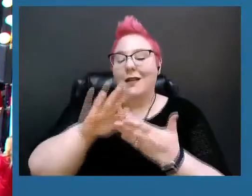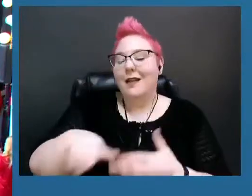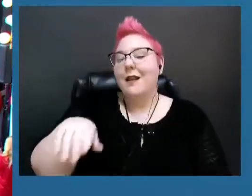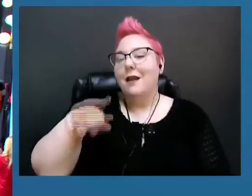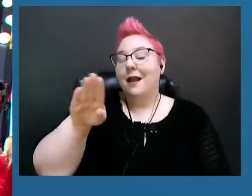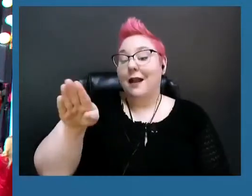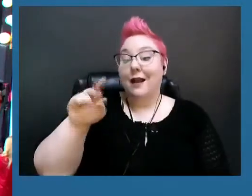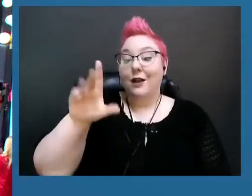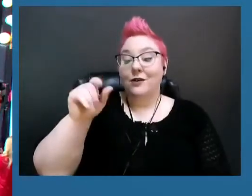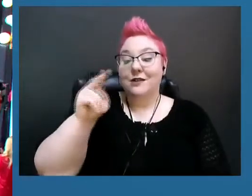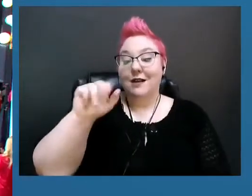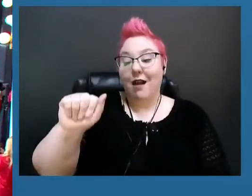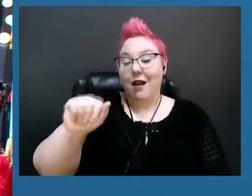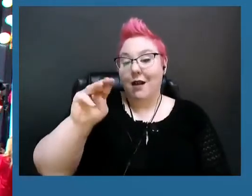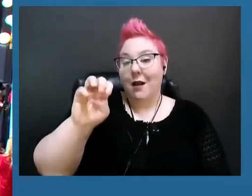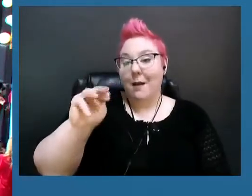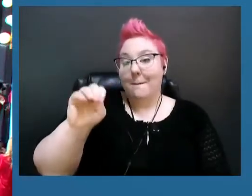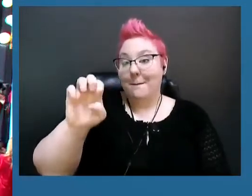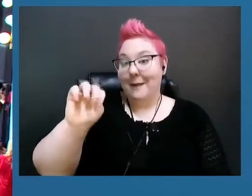Cristiana Mendez.